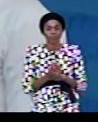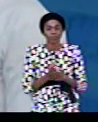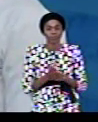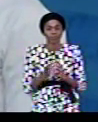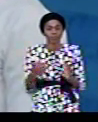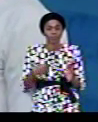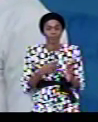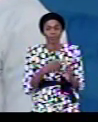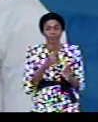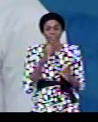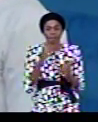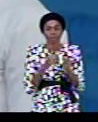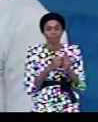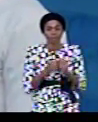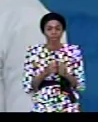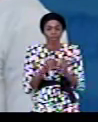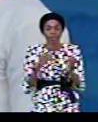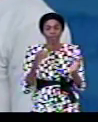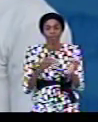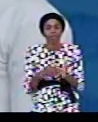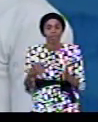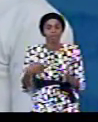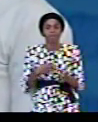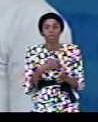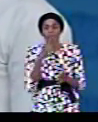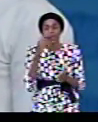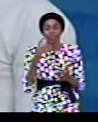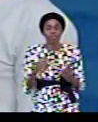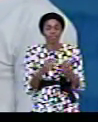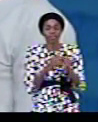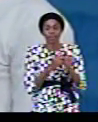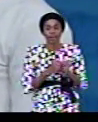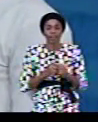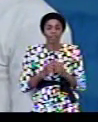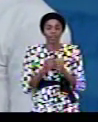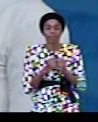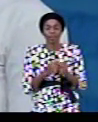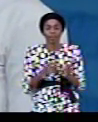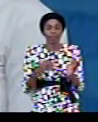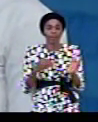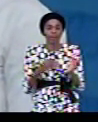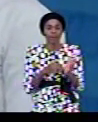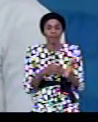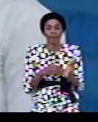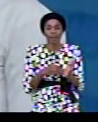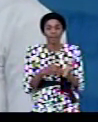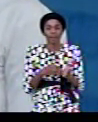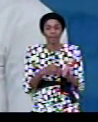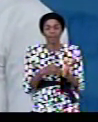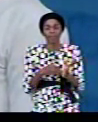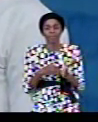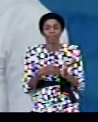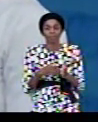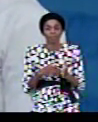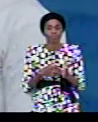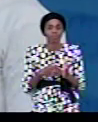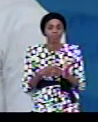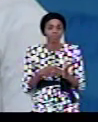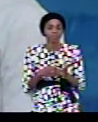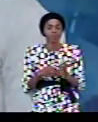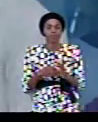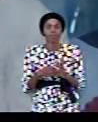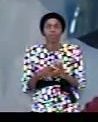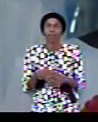We are together again. We are together again. Just praising